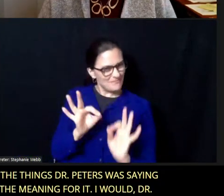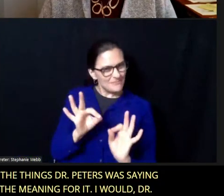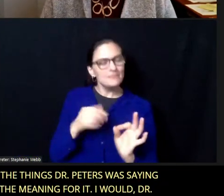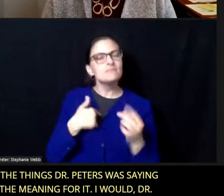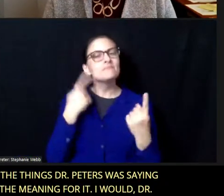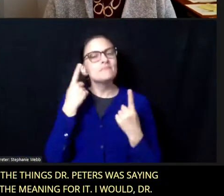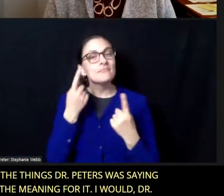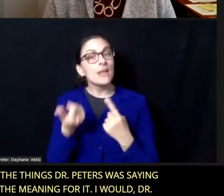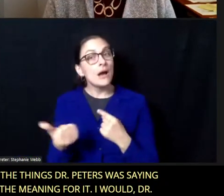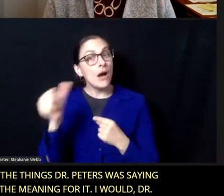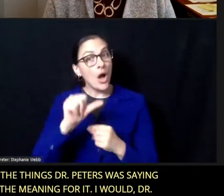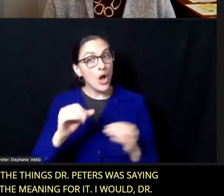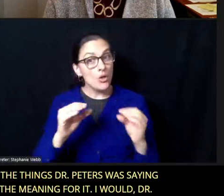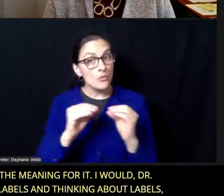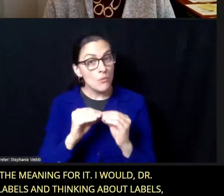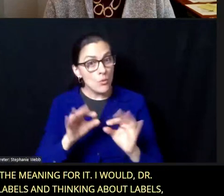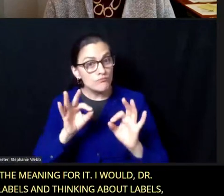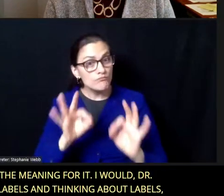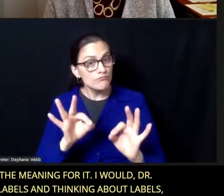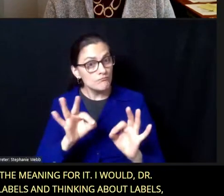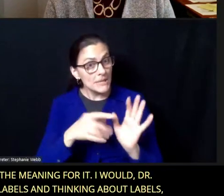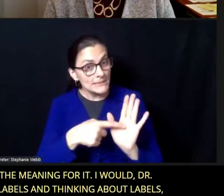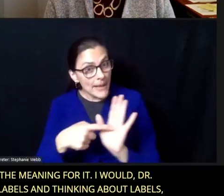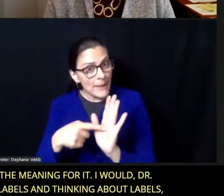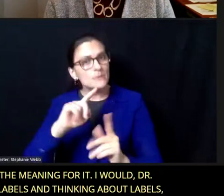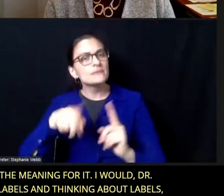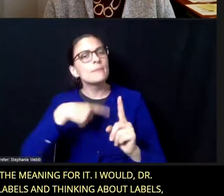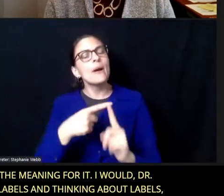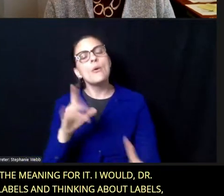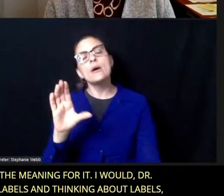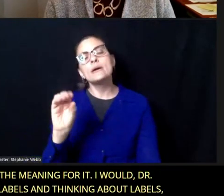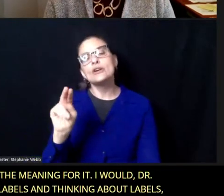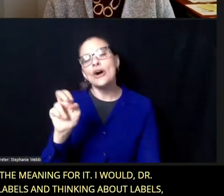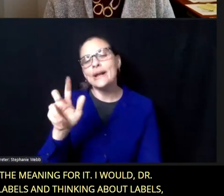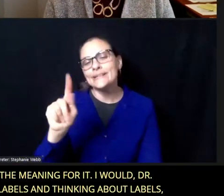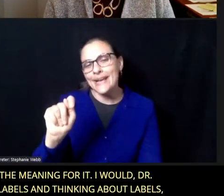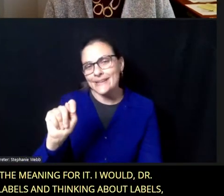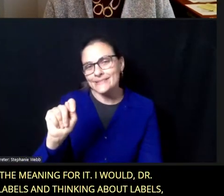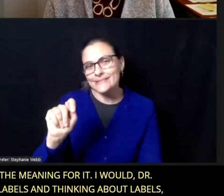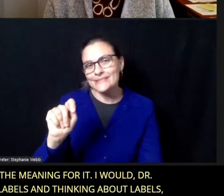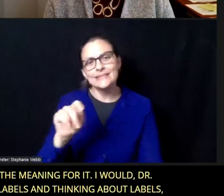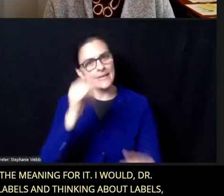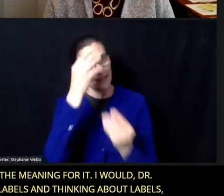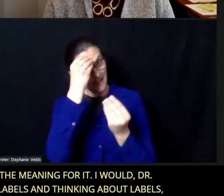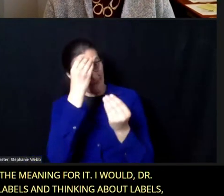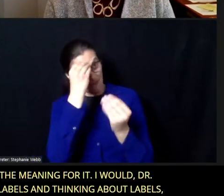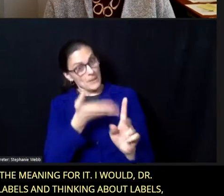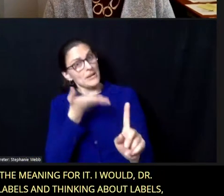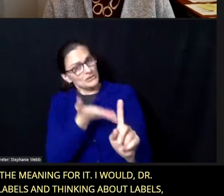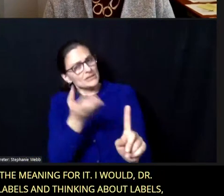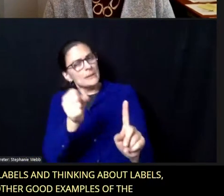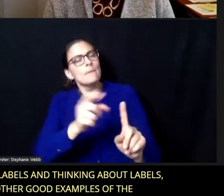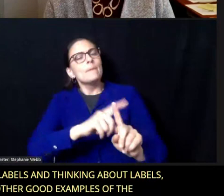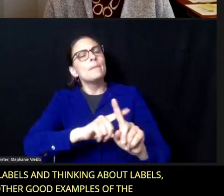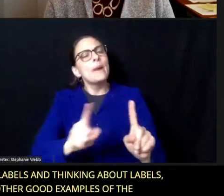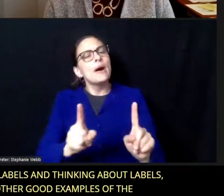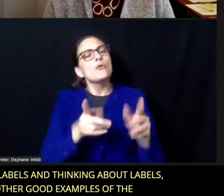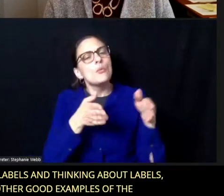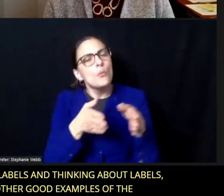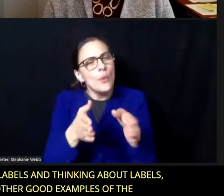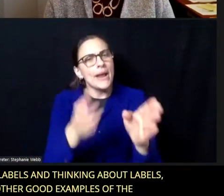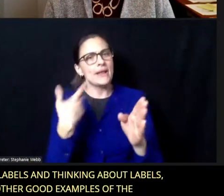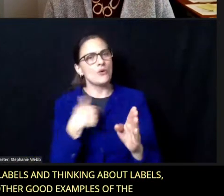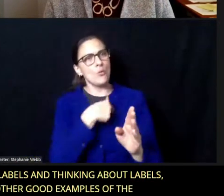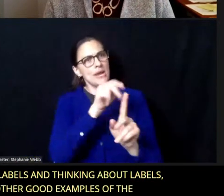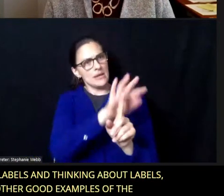the context in which information is presented, how it influences the way we give